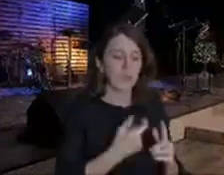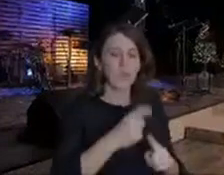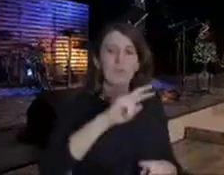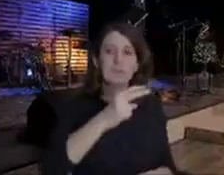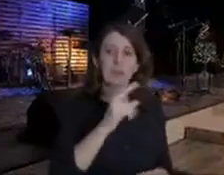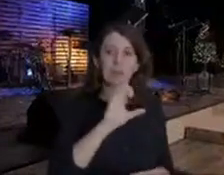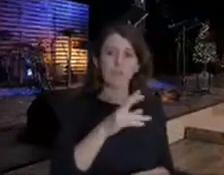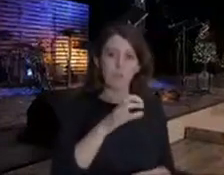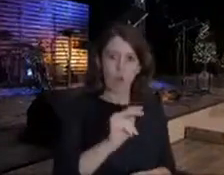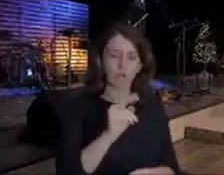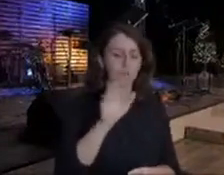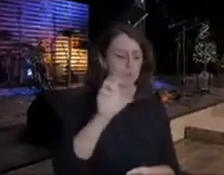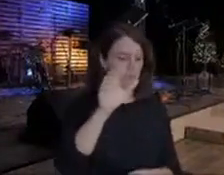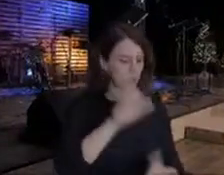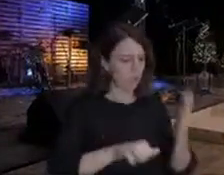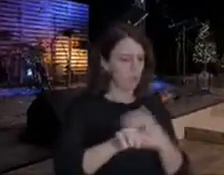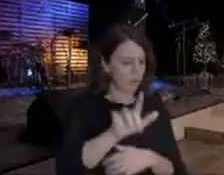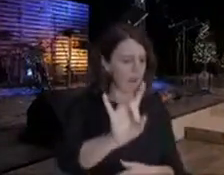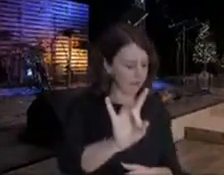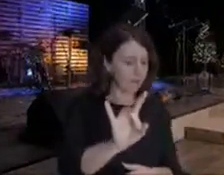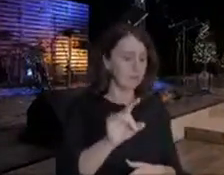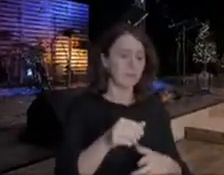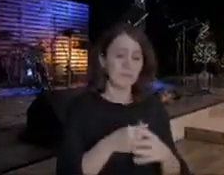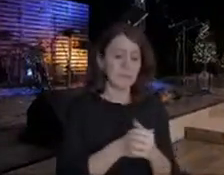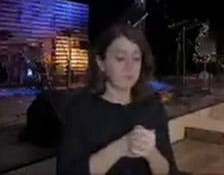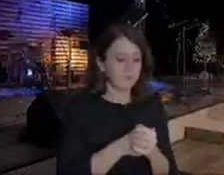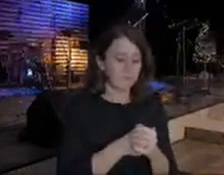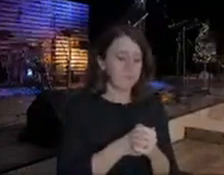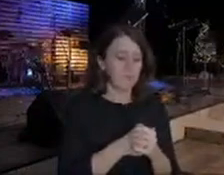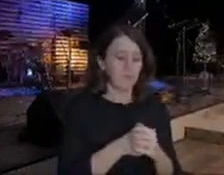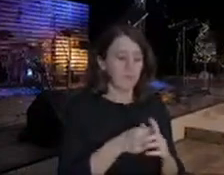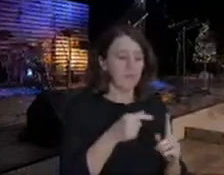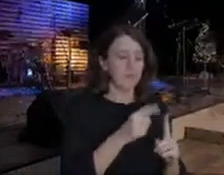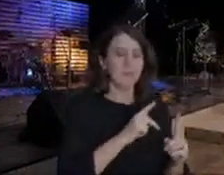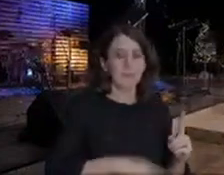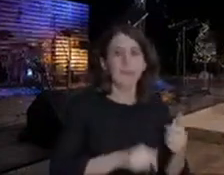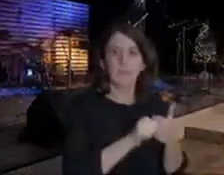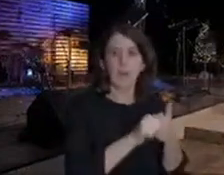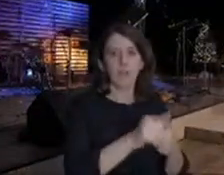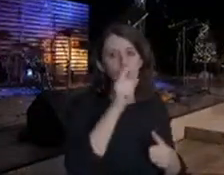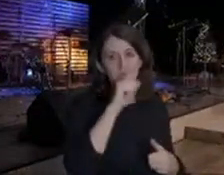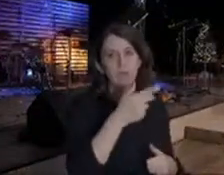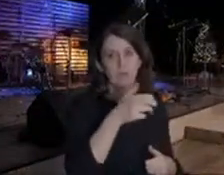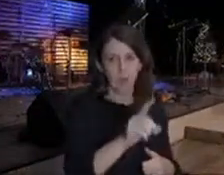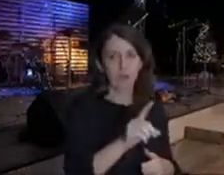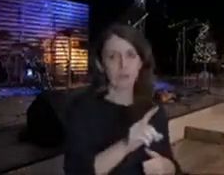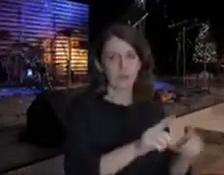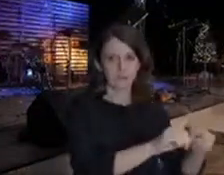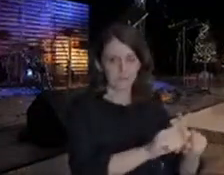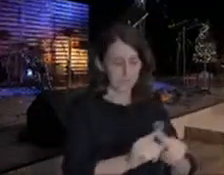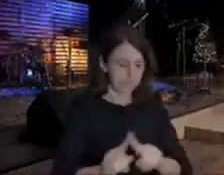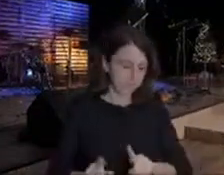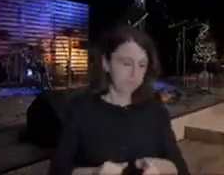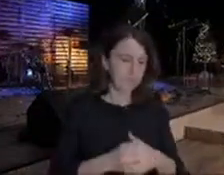interested. But this is who he is. He follows the Baals, the false gods of the time. And